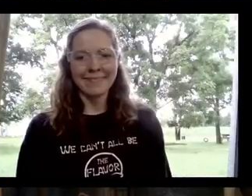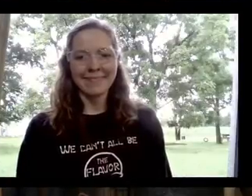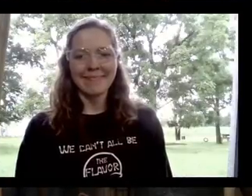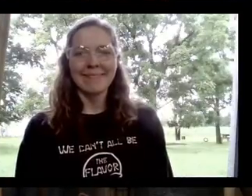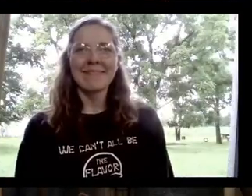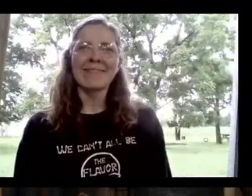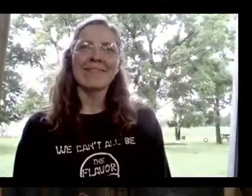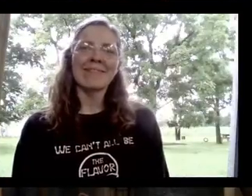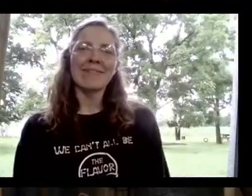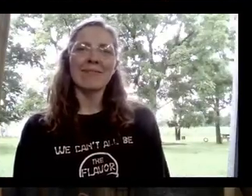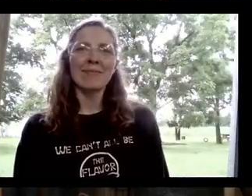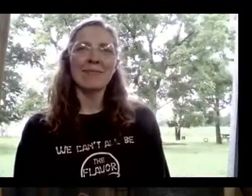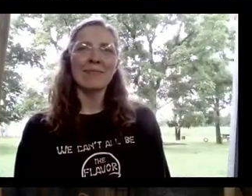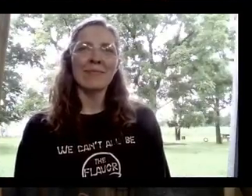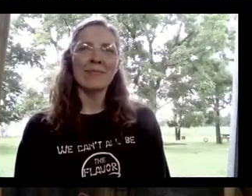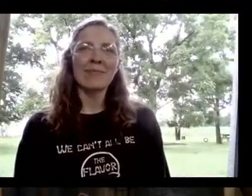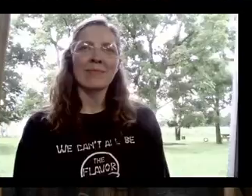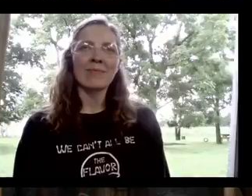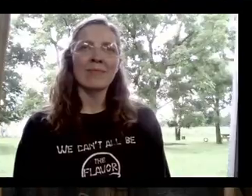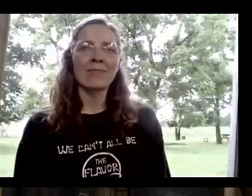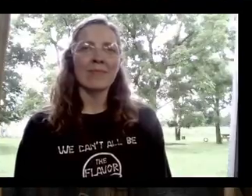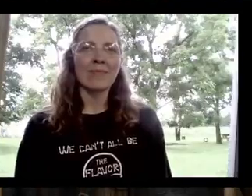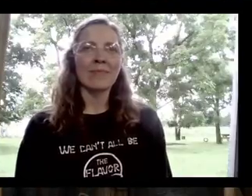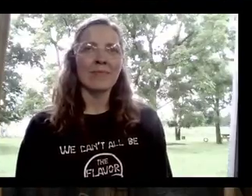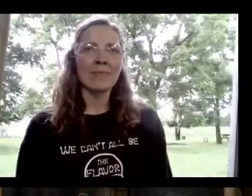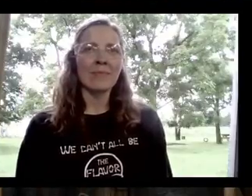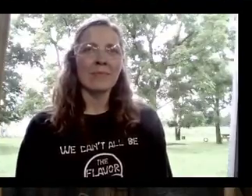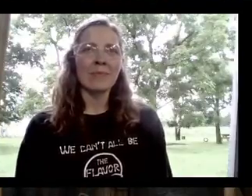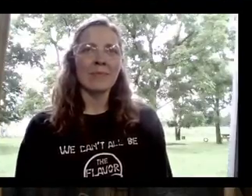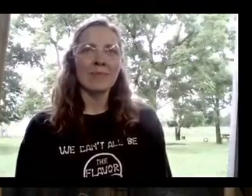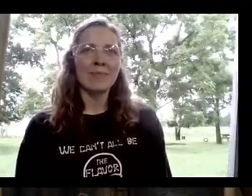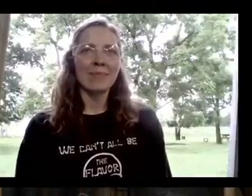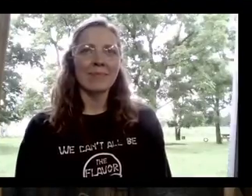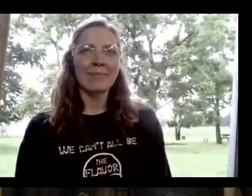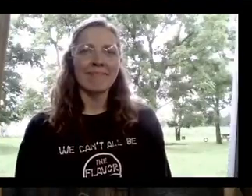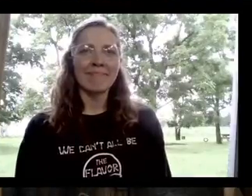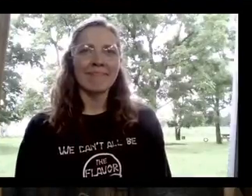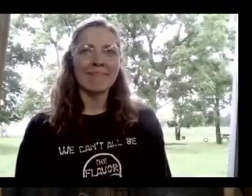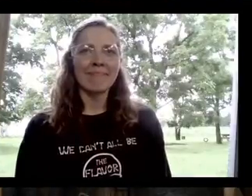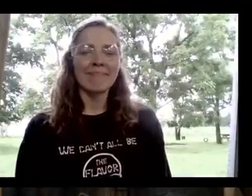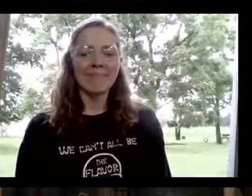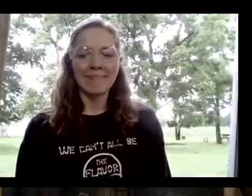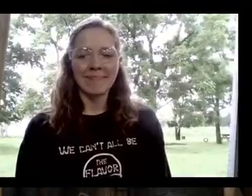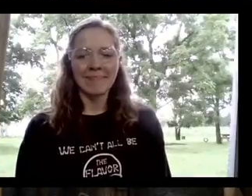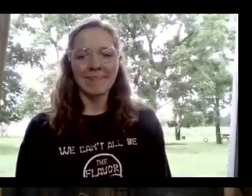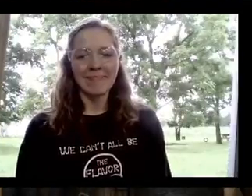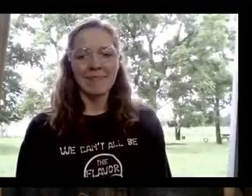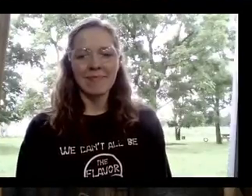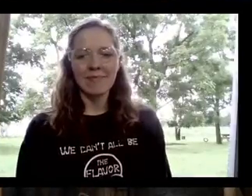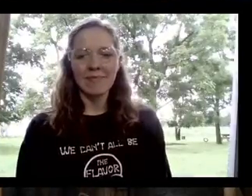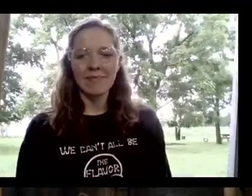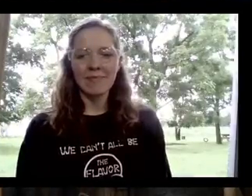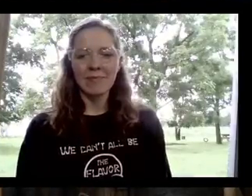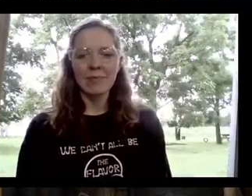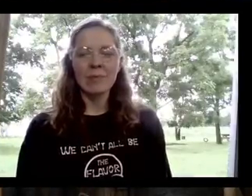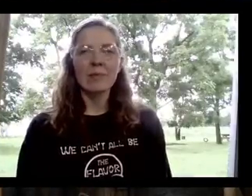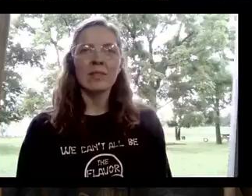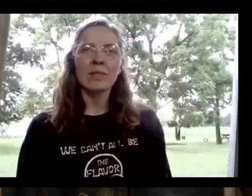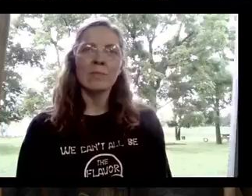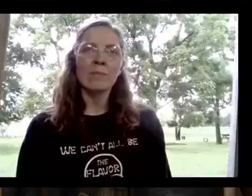at above 2,000 degrees. So above 2,000 degrees. So where mild steel is